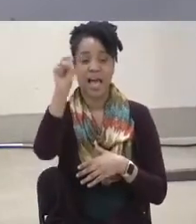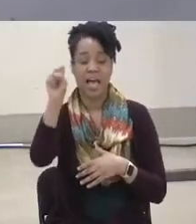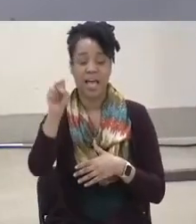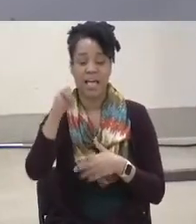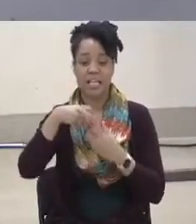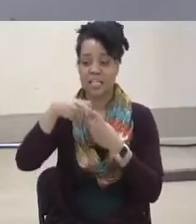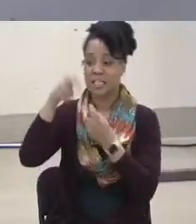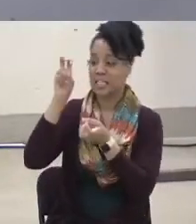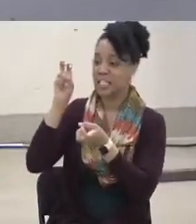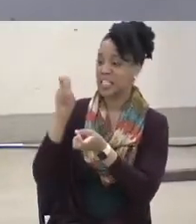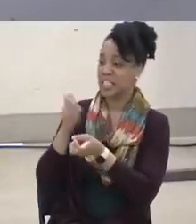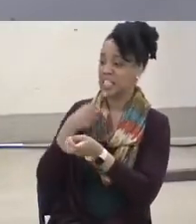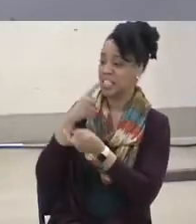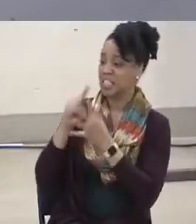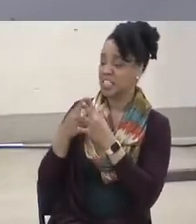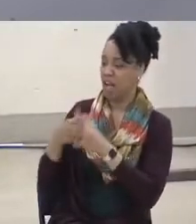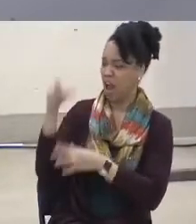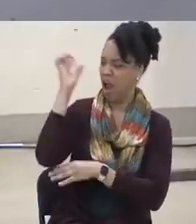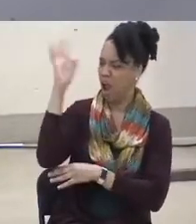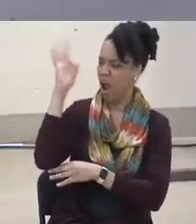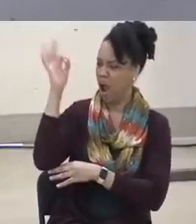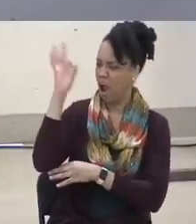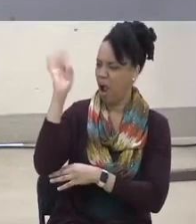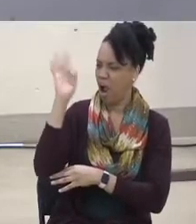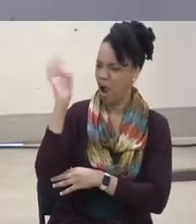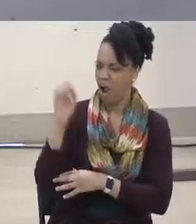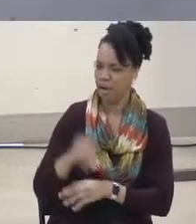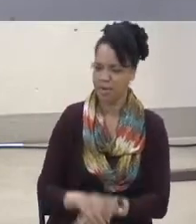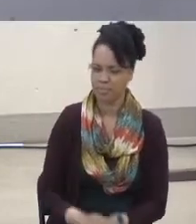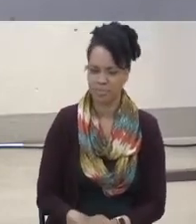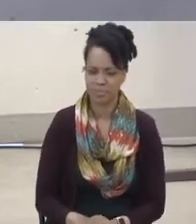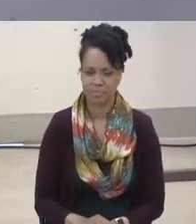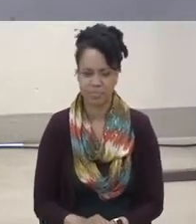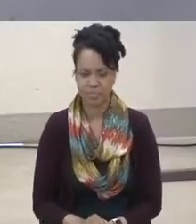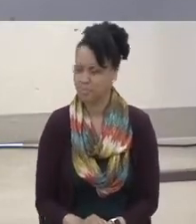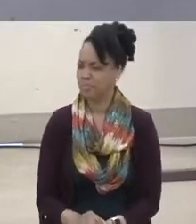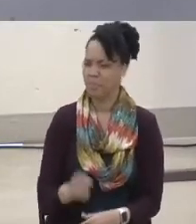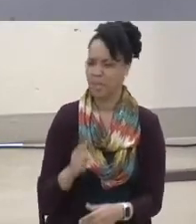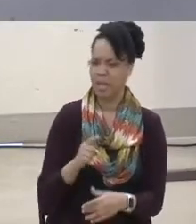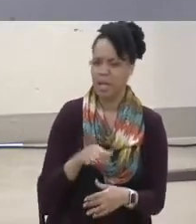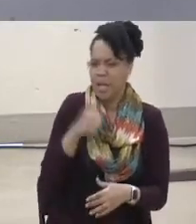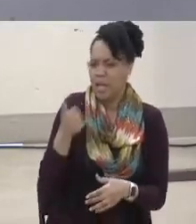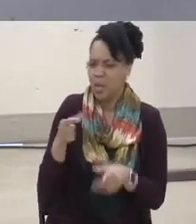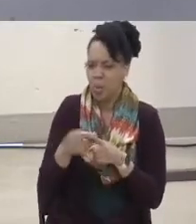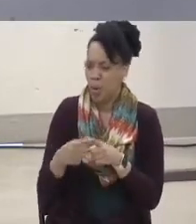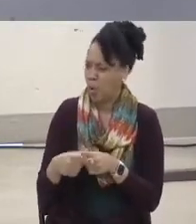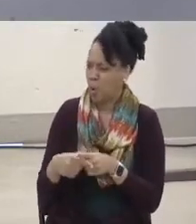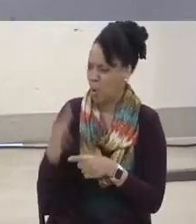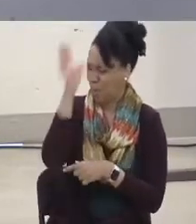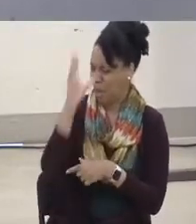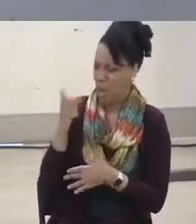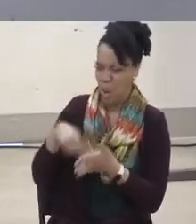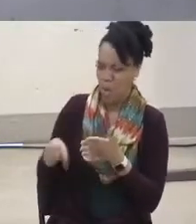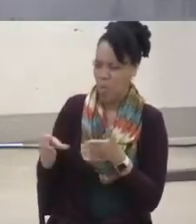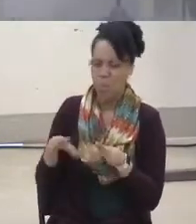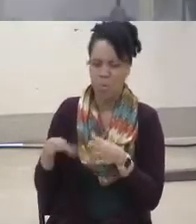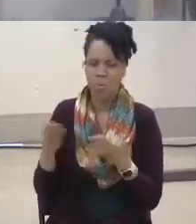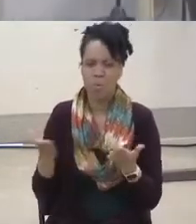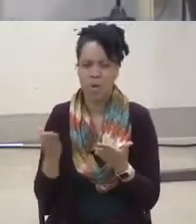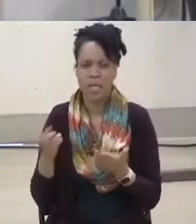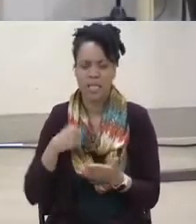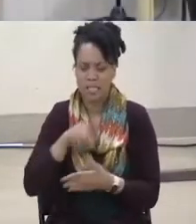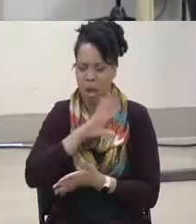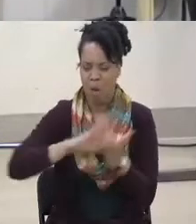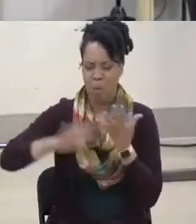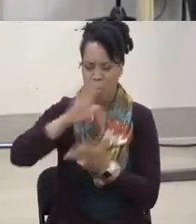to Balaam. Y la mula comenzó a hablarle a Balaam. In other words, man, what you getting me into here, this is all messed up. En otras palabras,